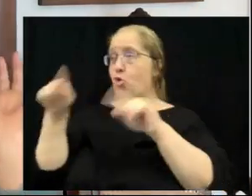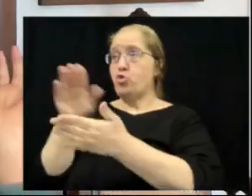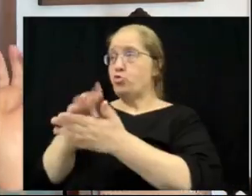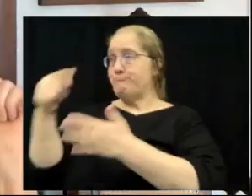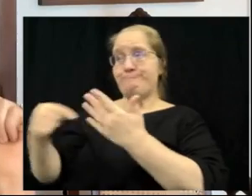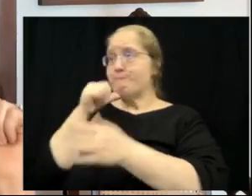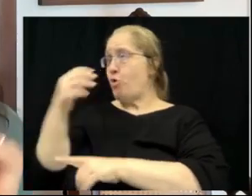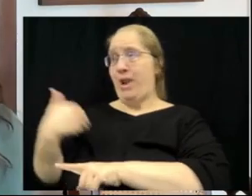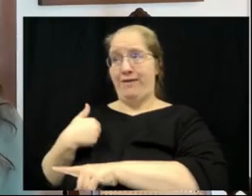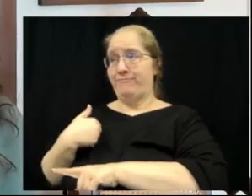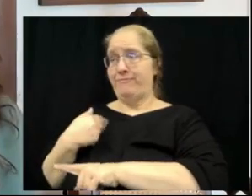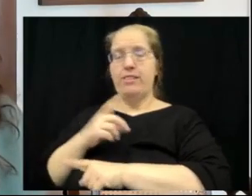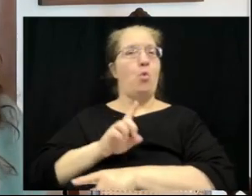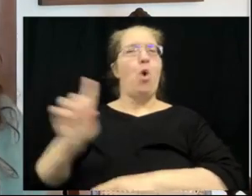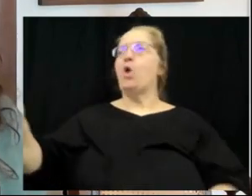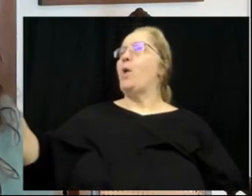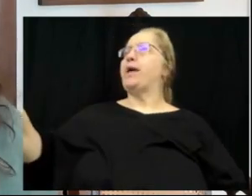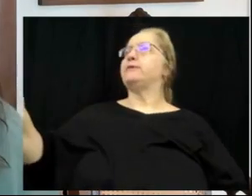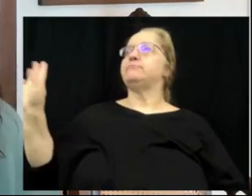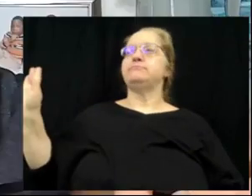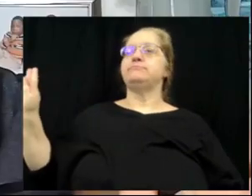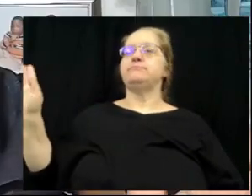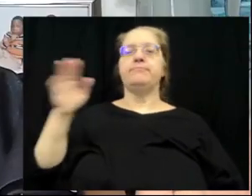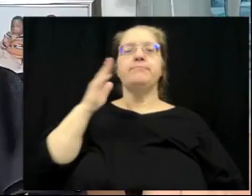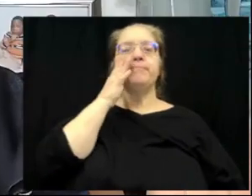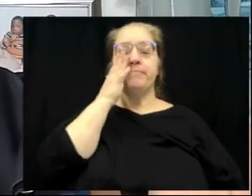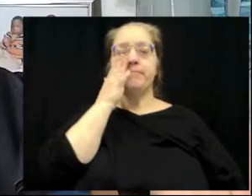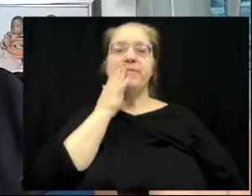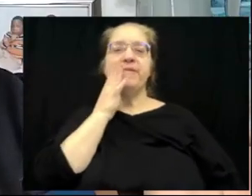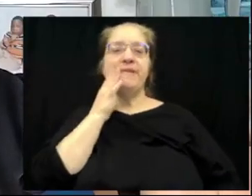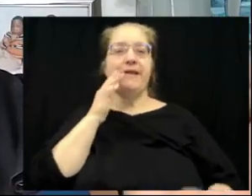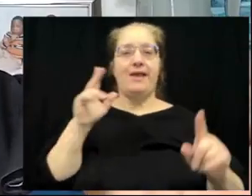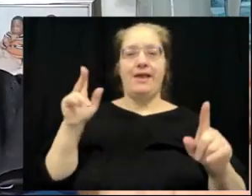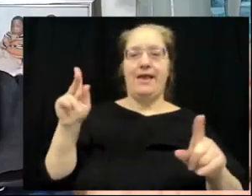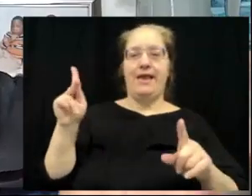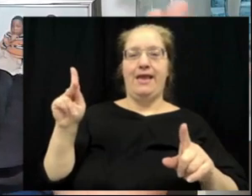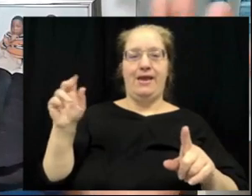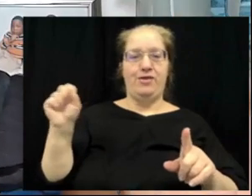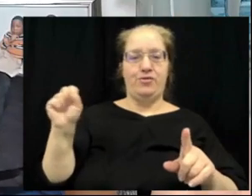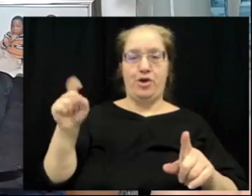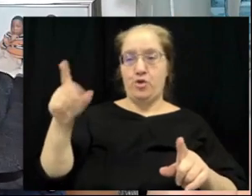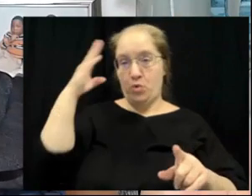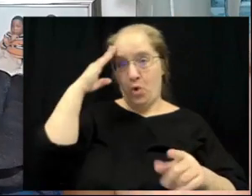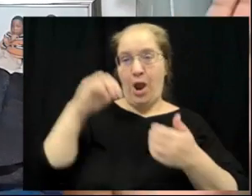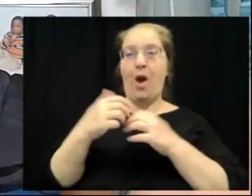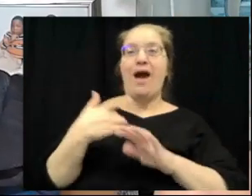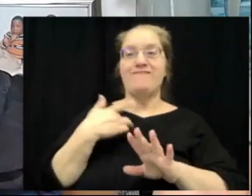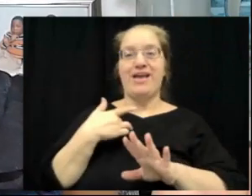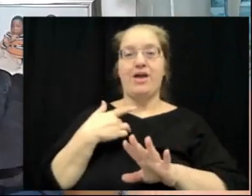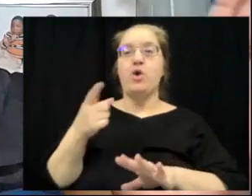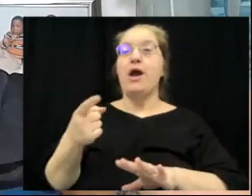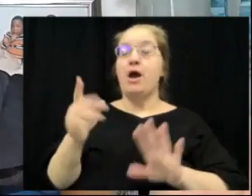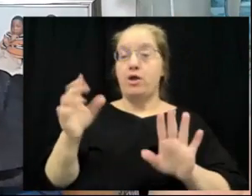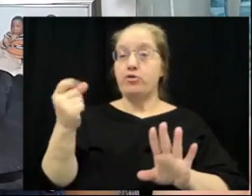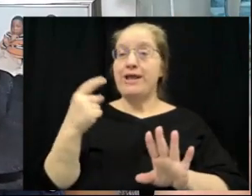And then you walk away. Sure. Katie, you know how I feel. It's Okay. you have to say what you